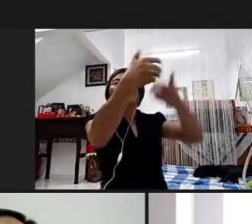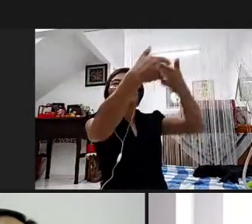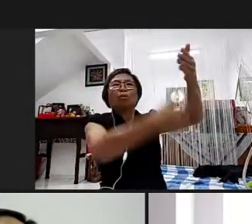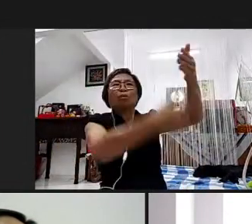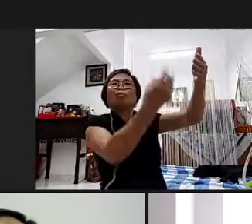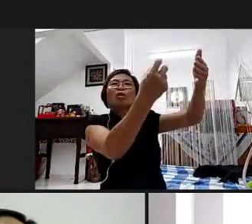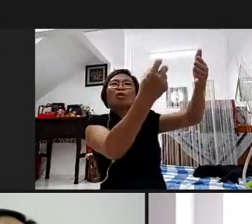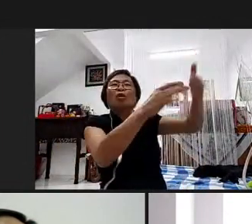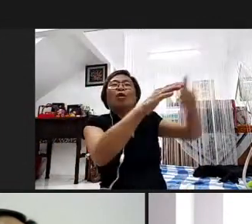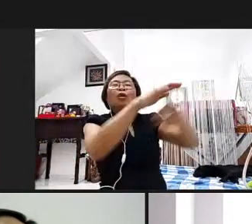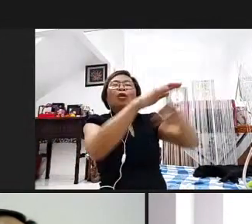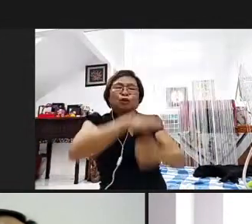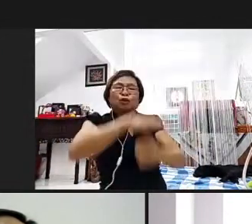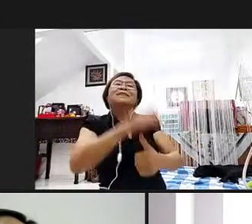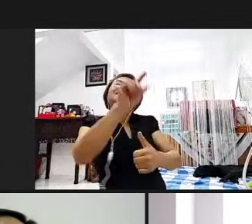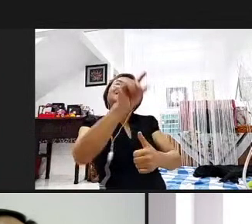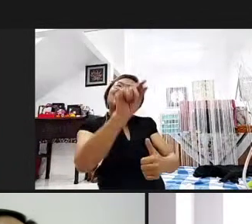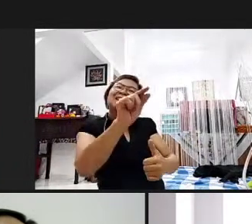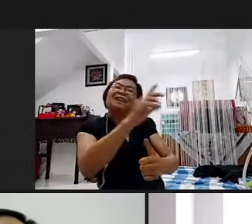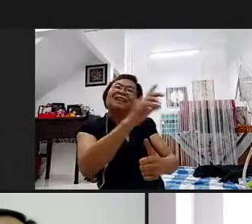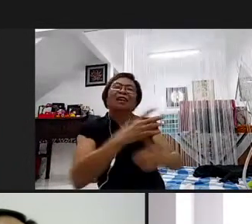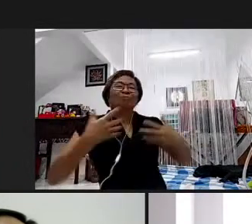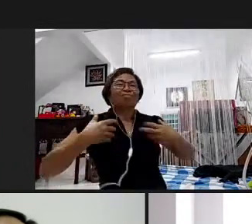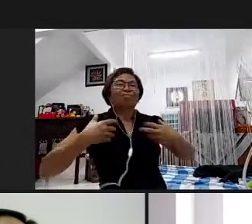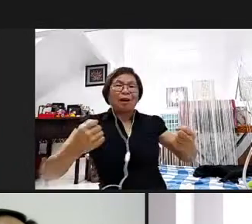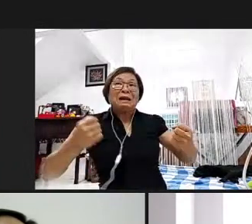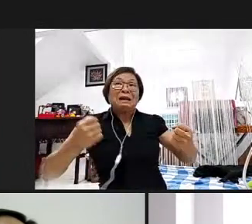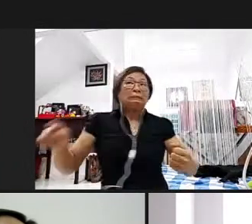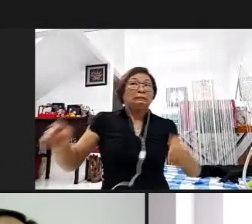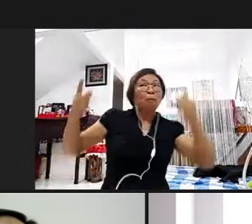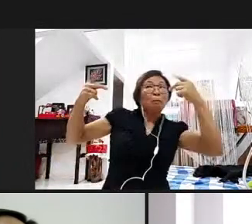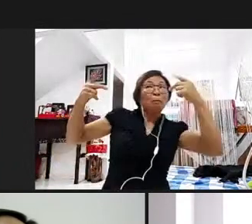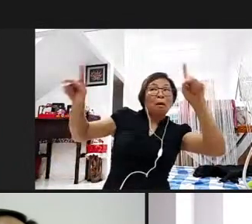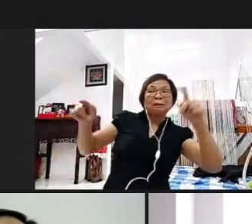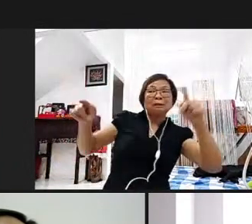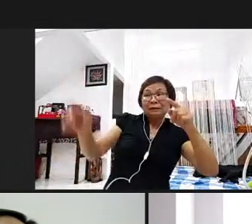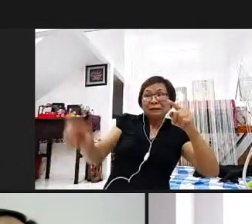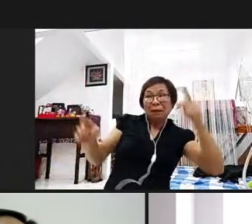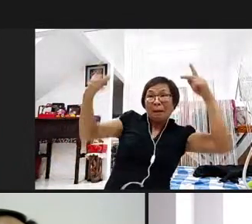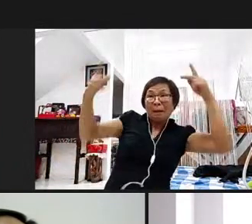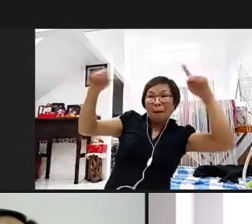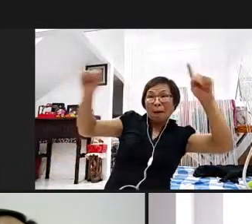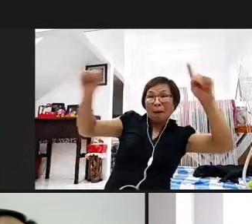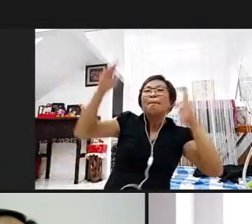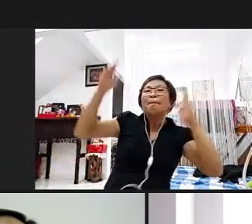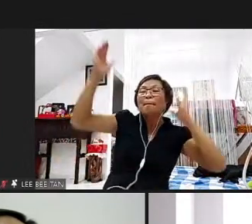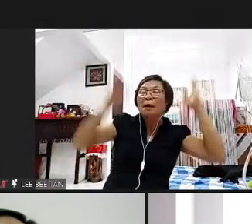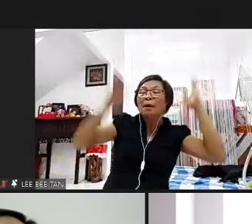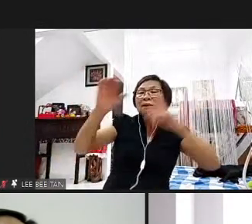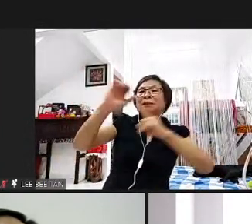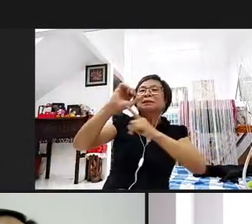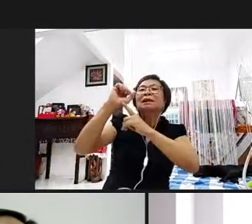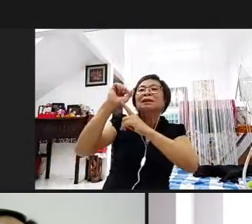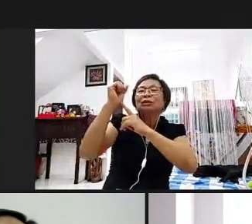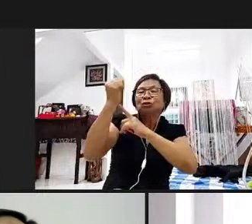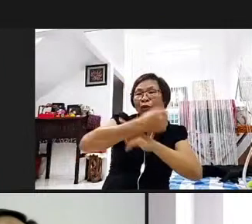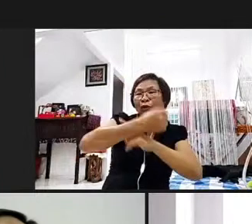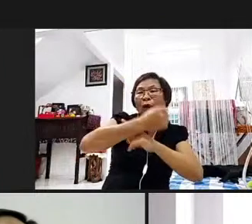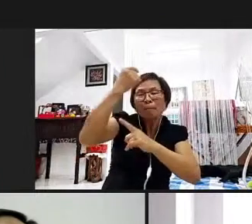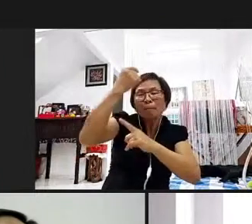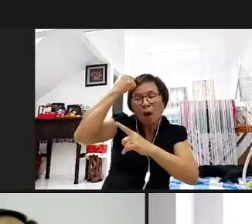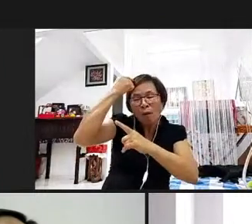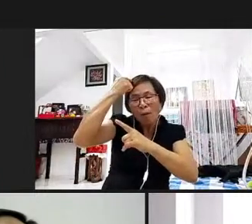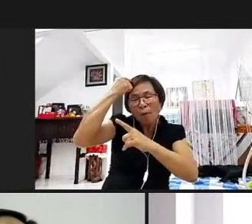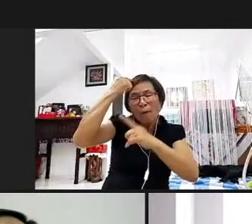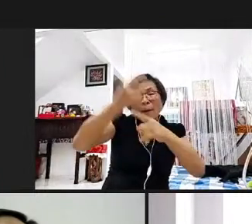Stress Reduction and Wellness. He is currently the president of Malaysian Association of Mindfulness Practice and Research,